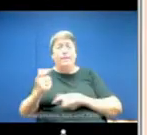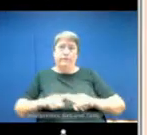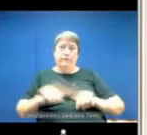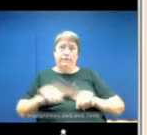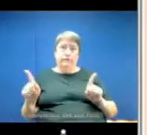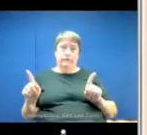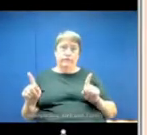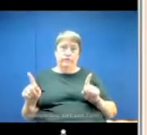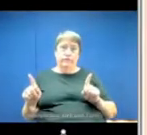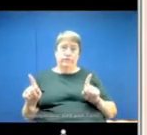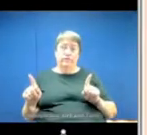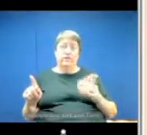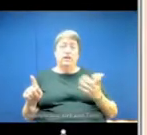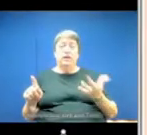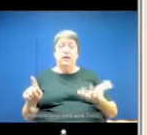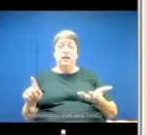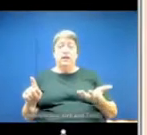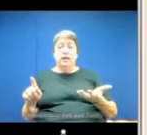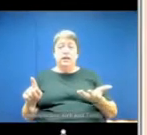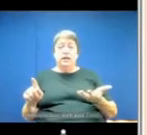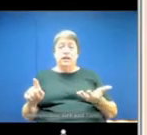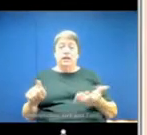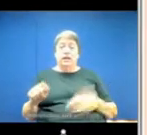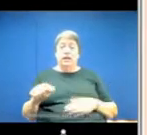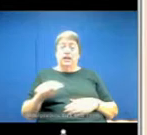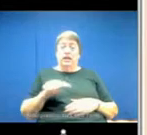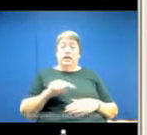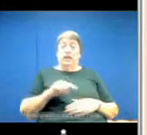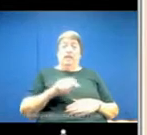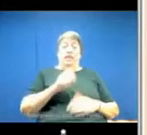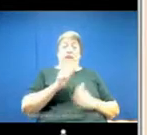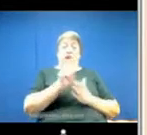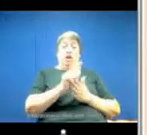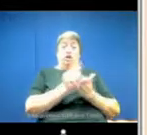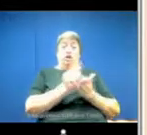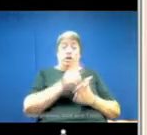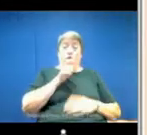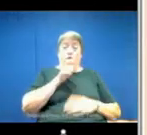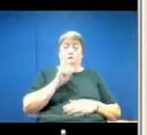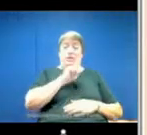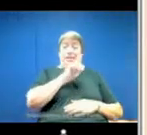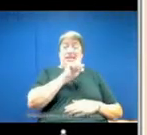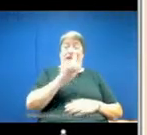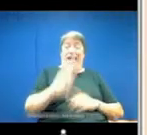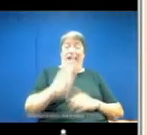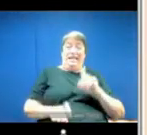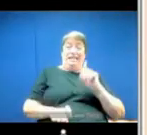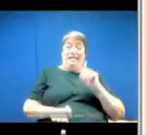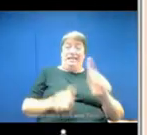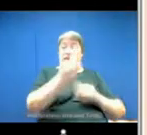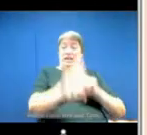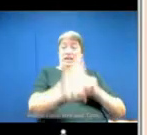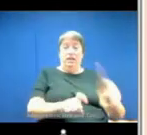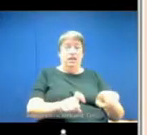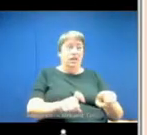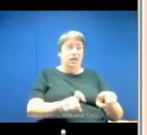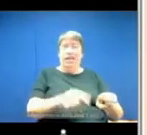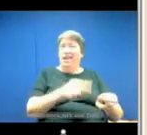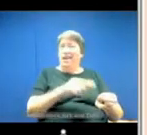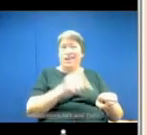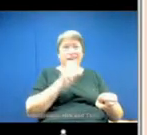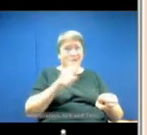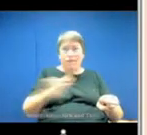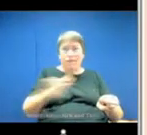Certainly the deposing attorney in this scenario has no obligation to hire an interpreter. So the interpreter would